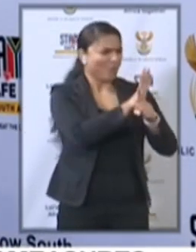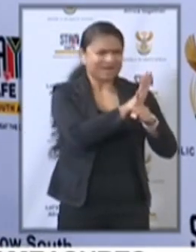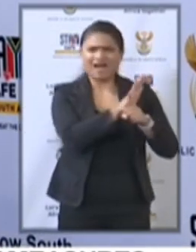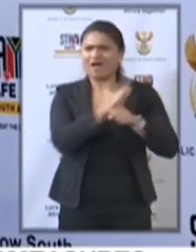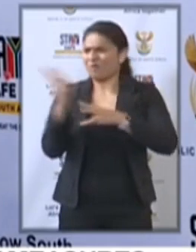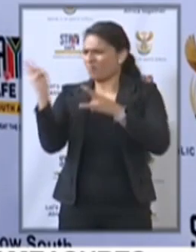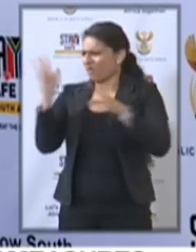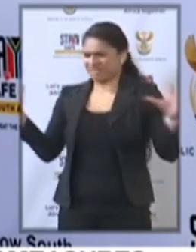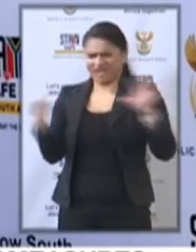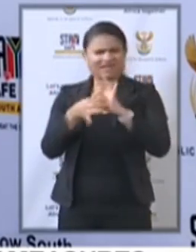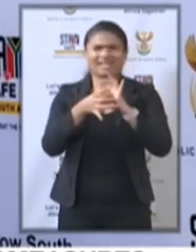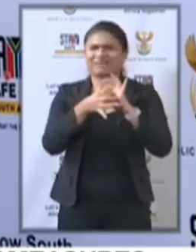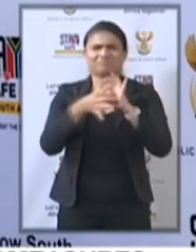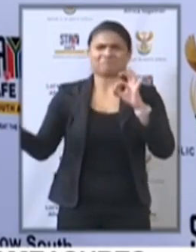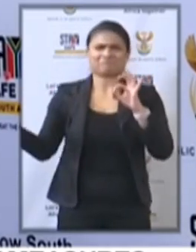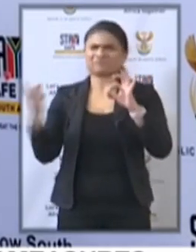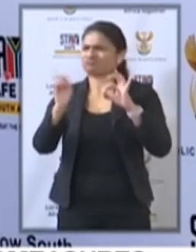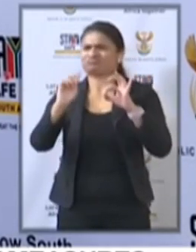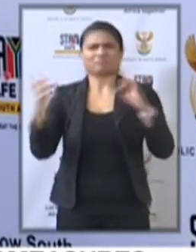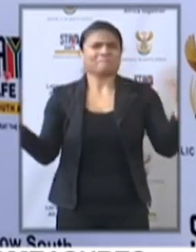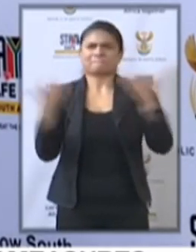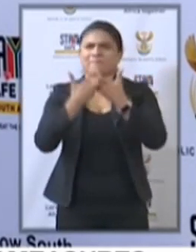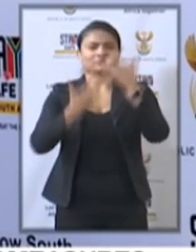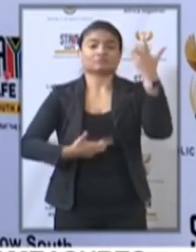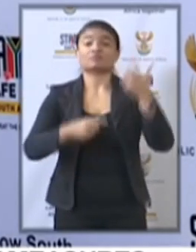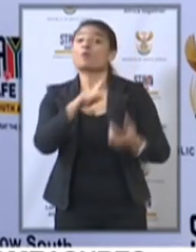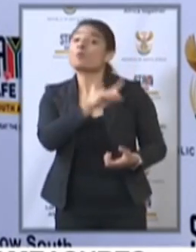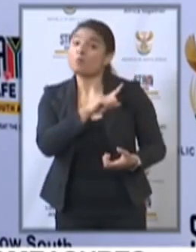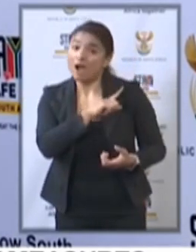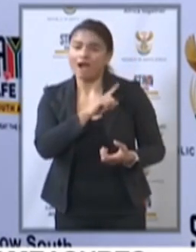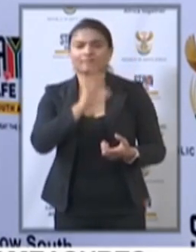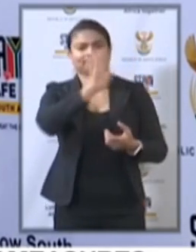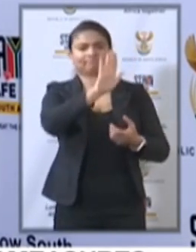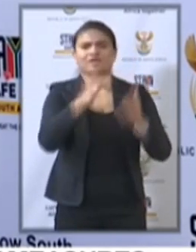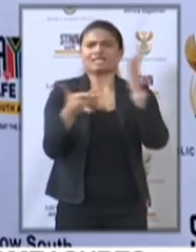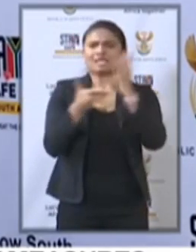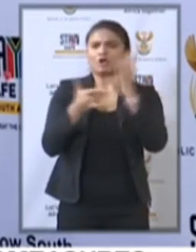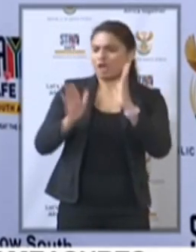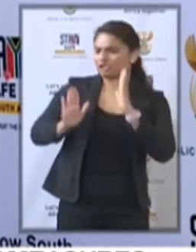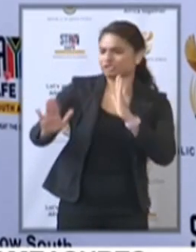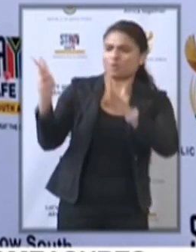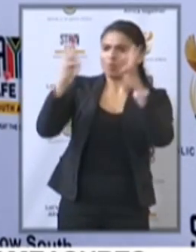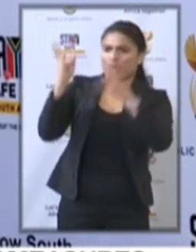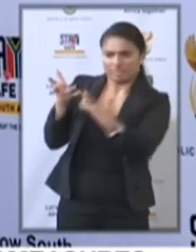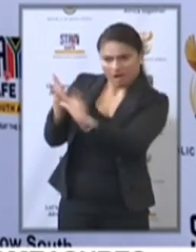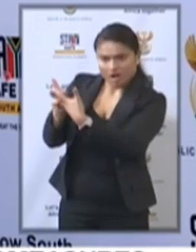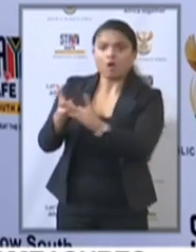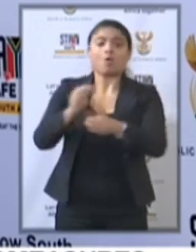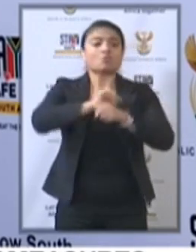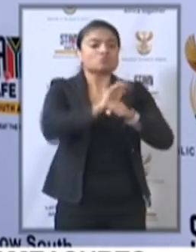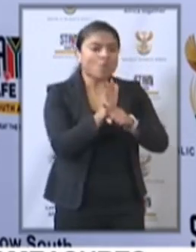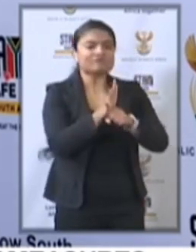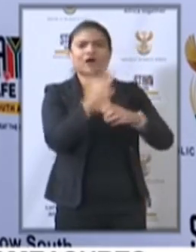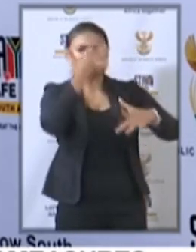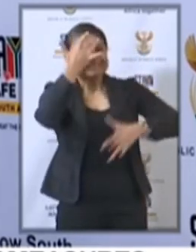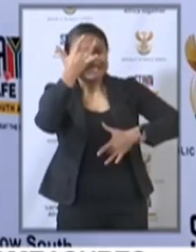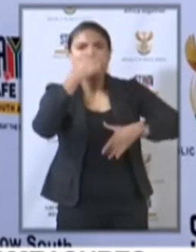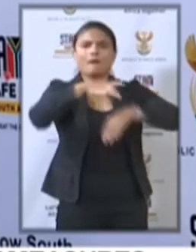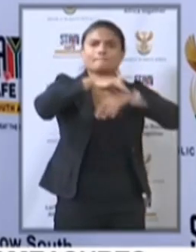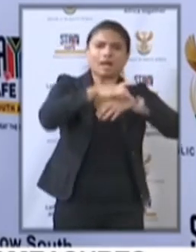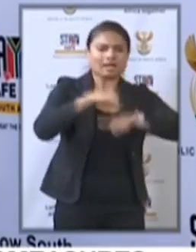because we are also using the technology of the South African Weather Bureau to